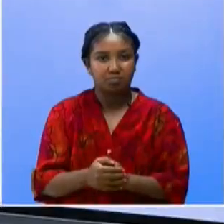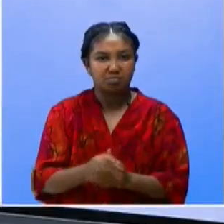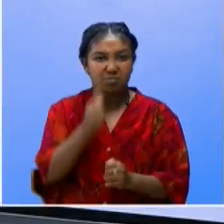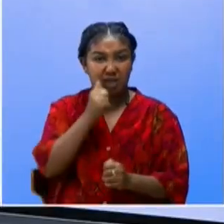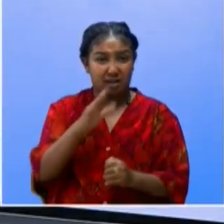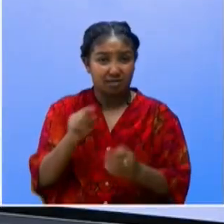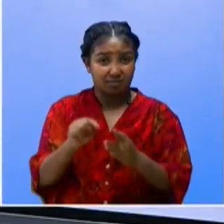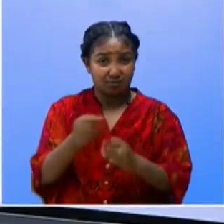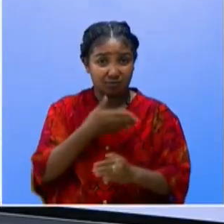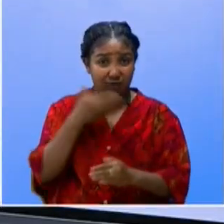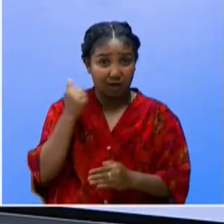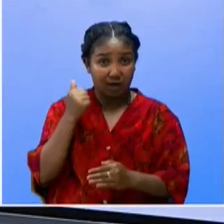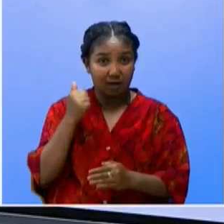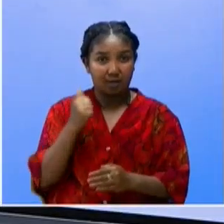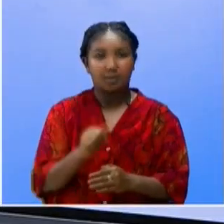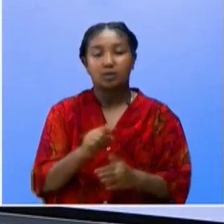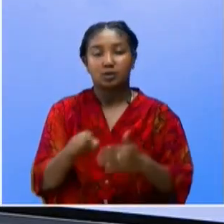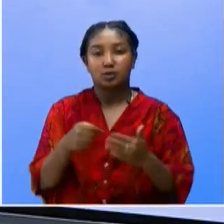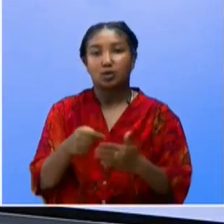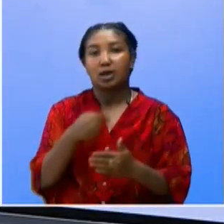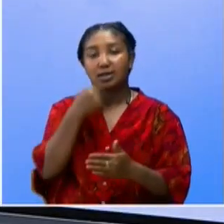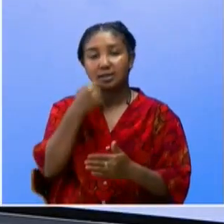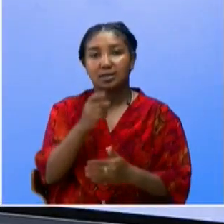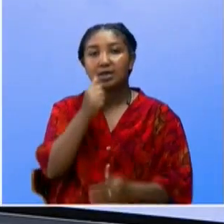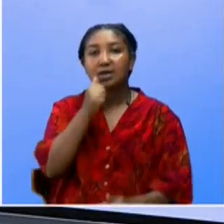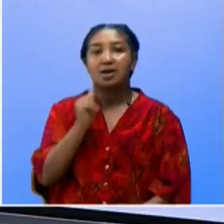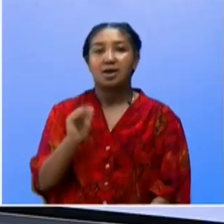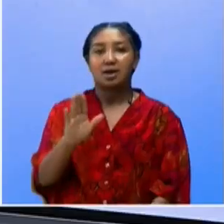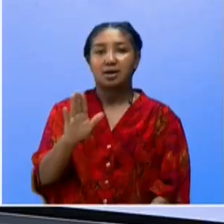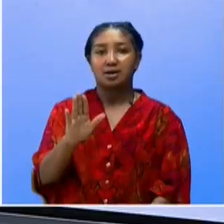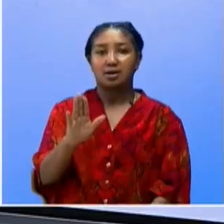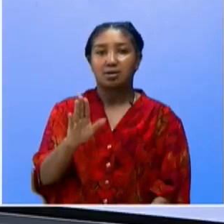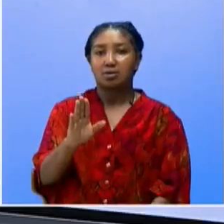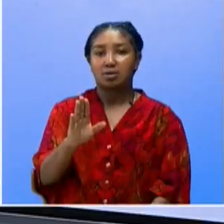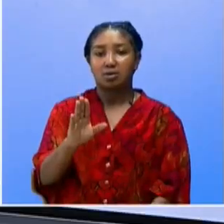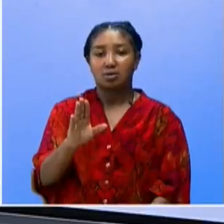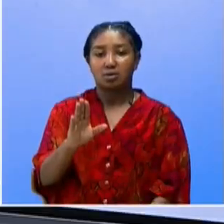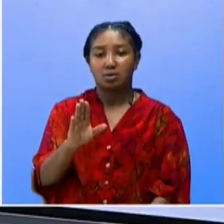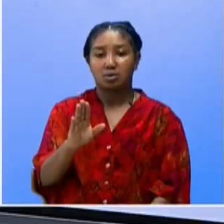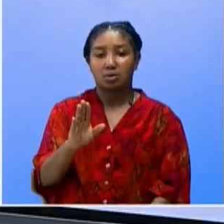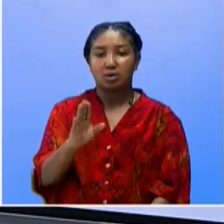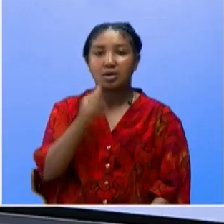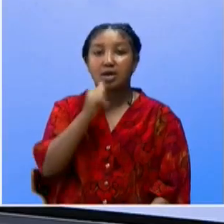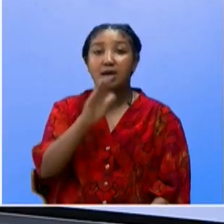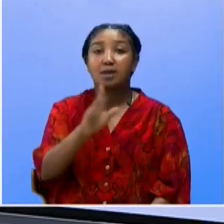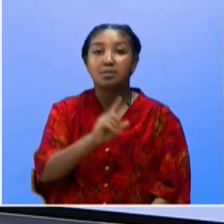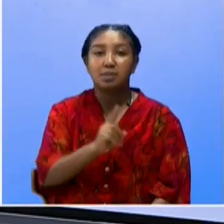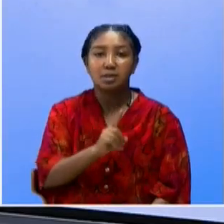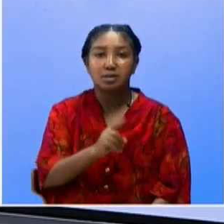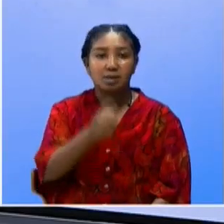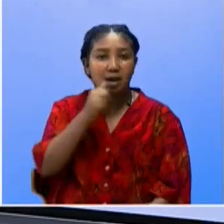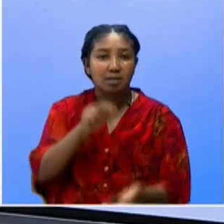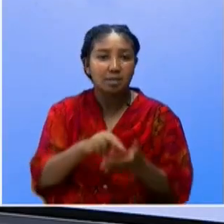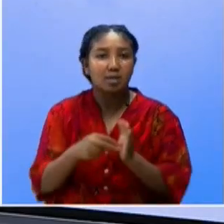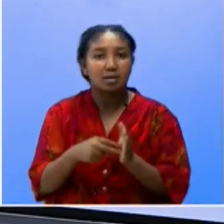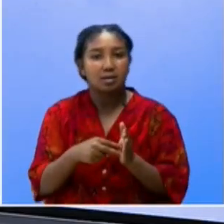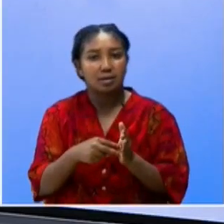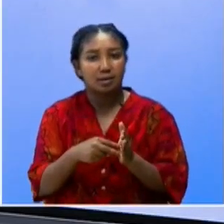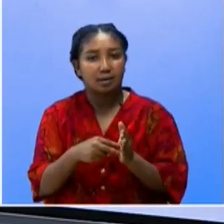here? So we cannot say her, because this one is when we say her, this means